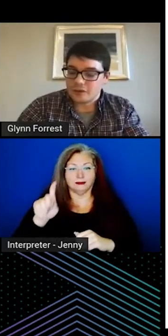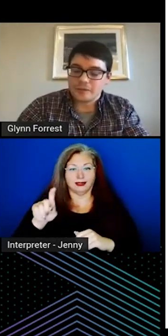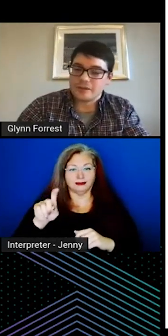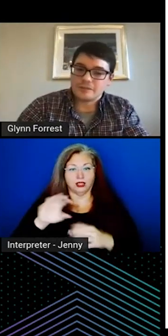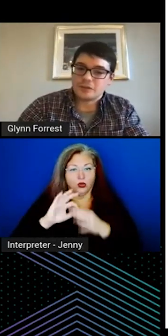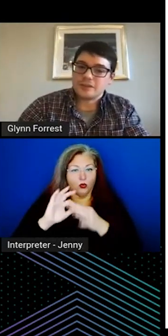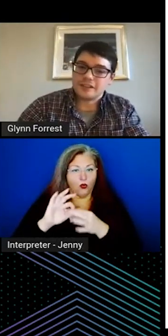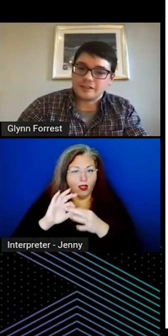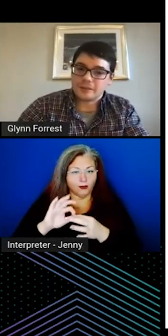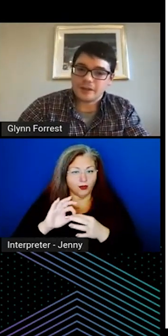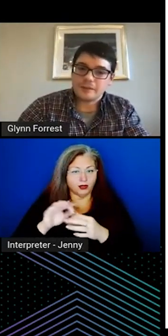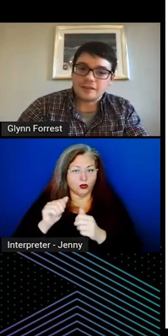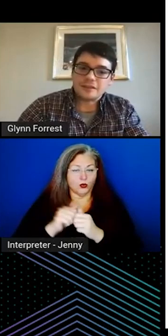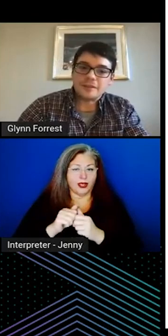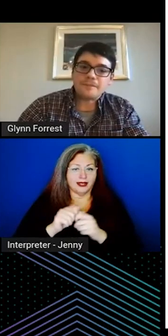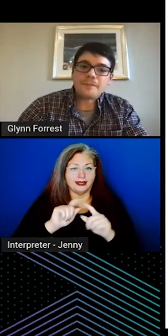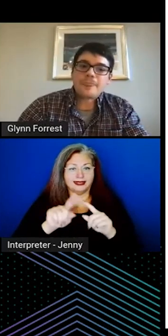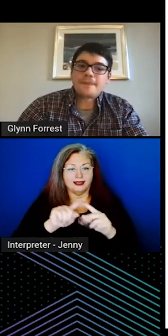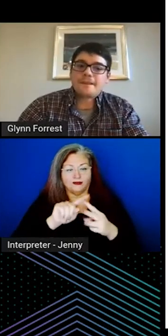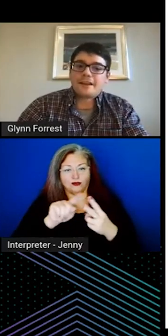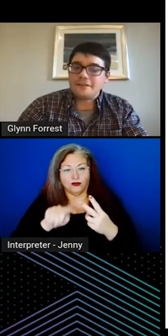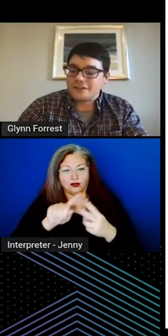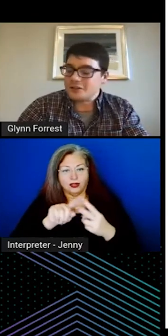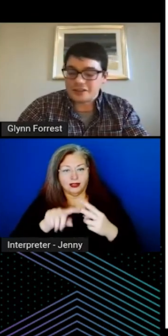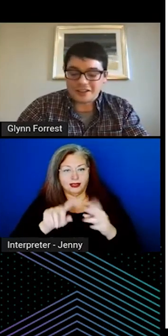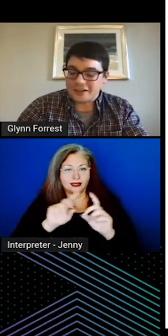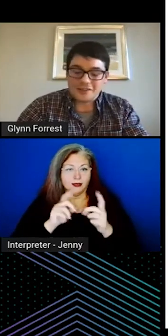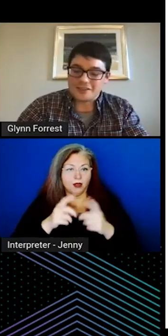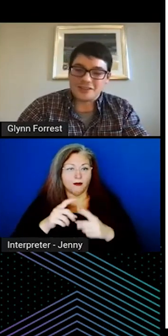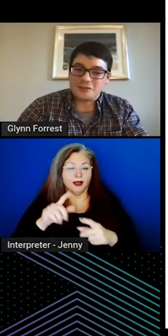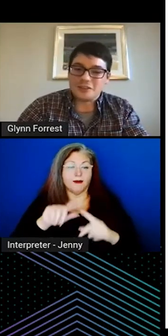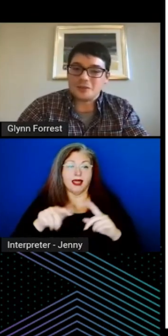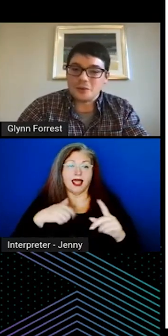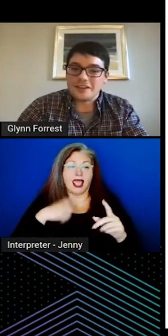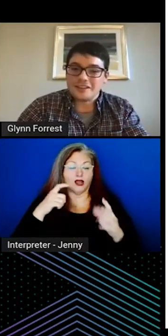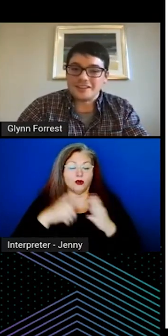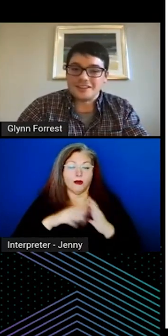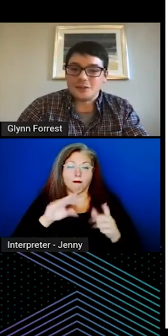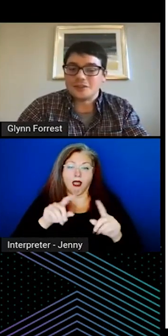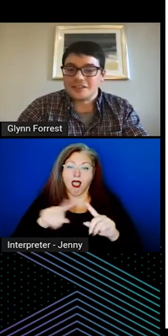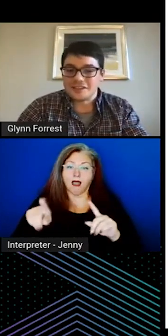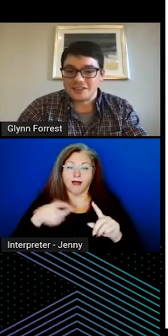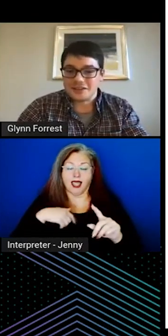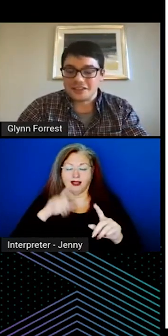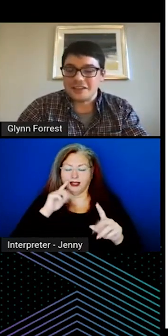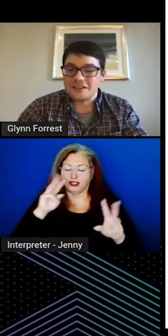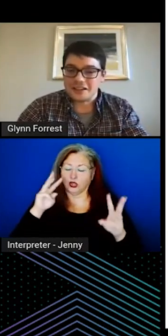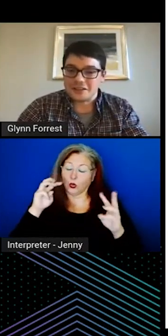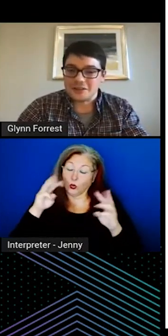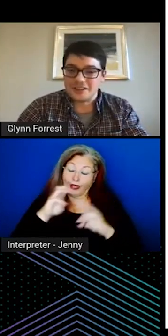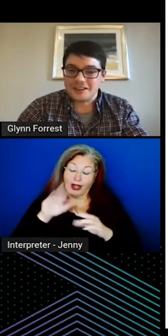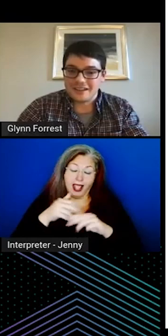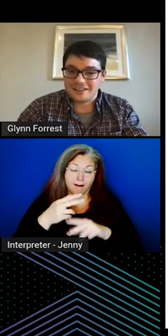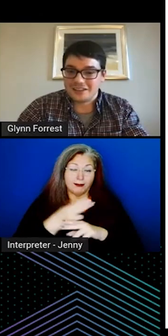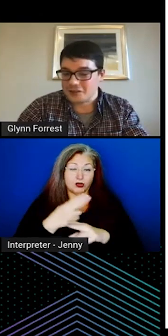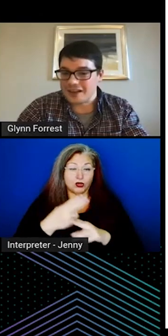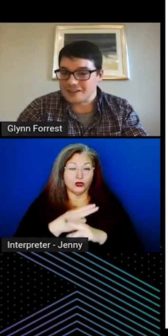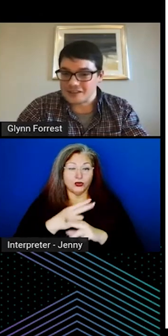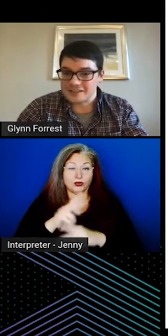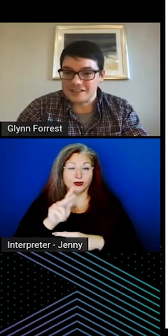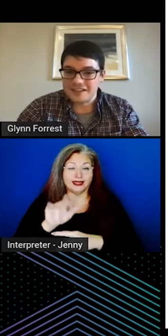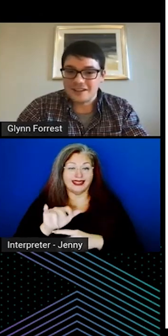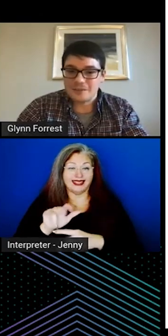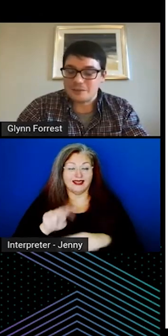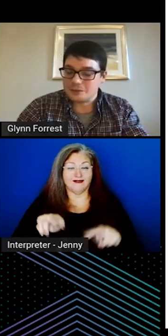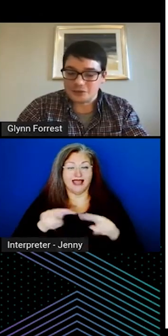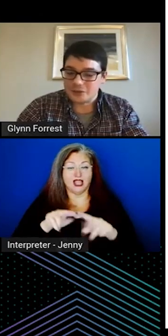need cooperation between the different departments. I've found it uncovers just really weird usage of key value secret